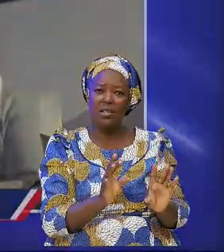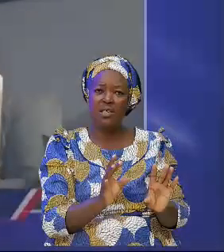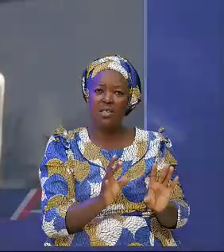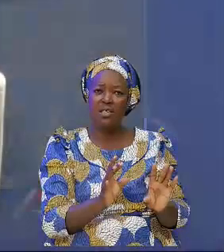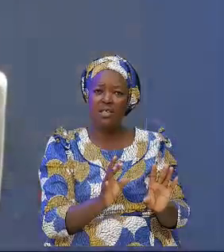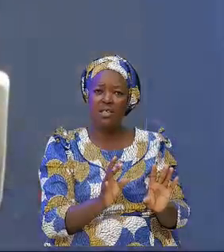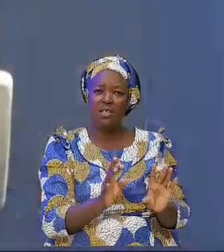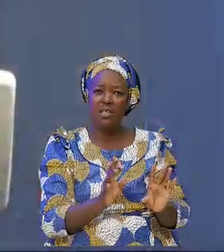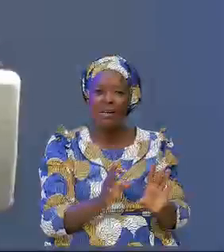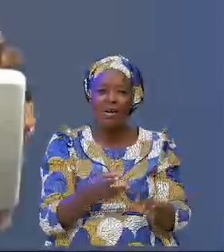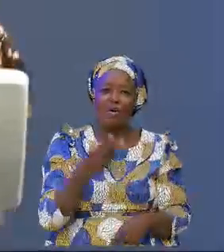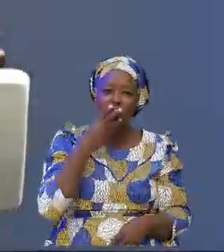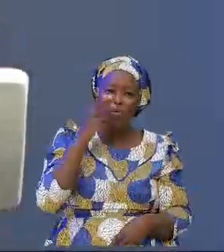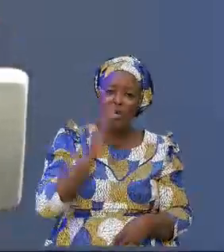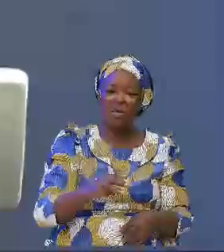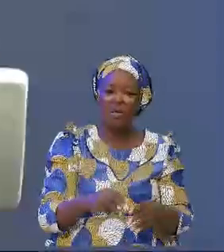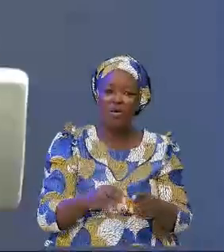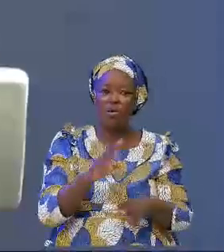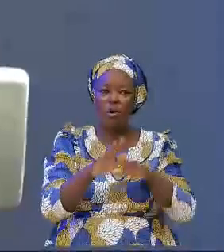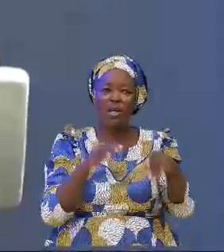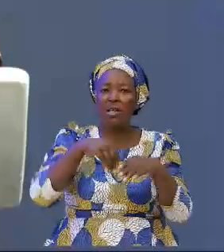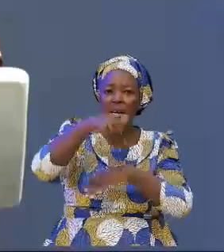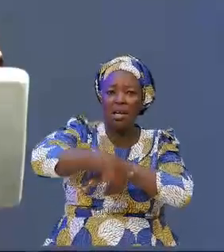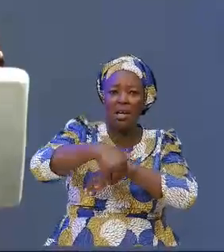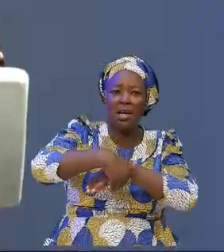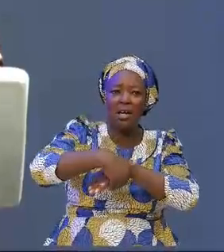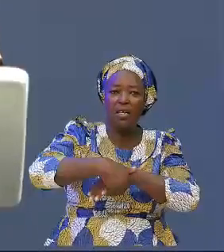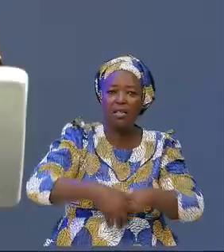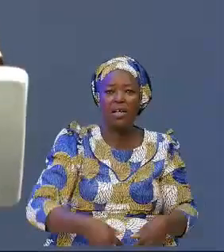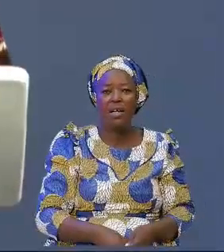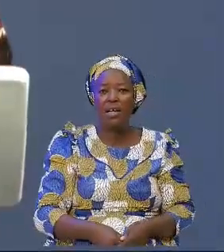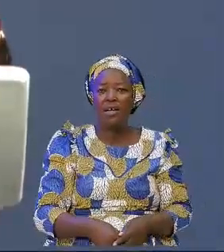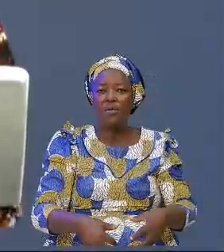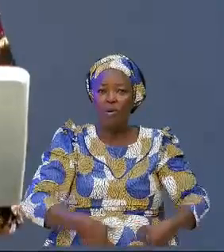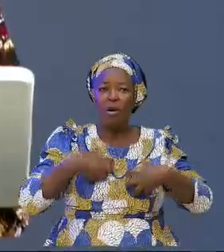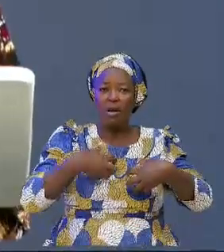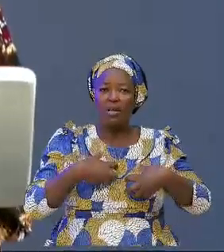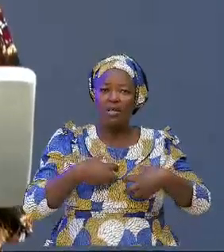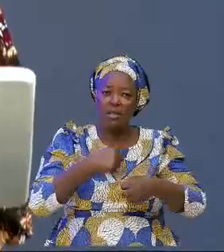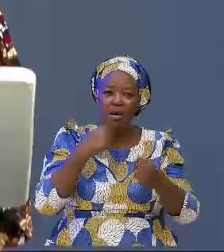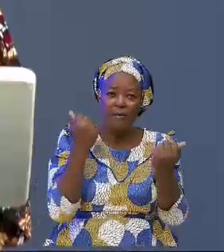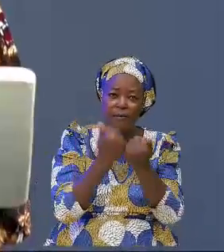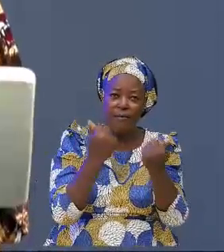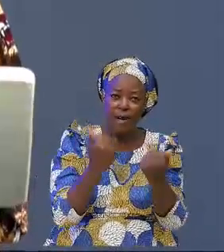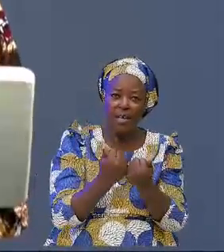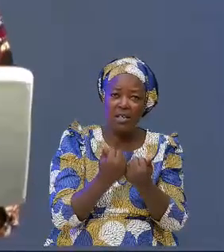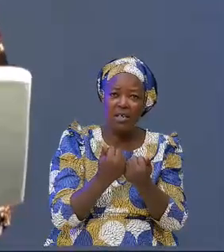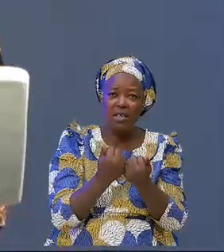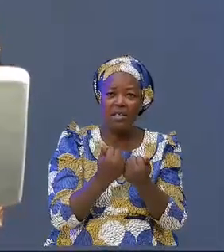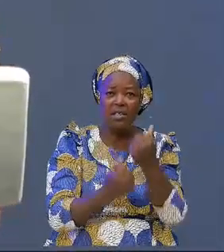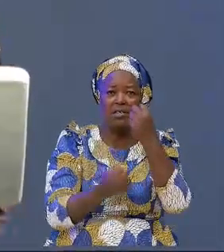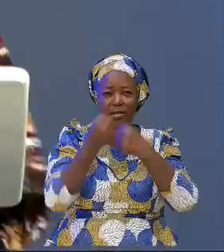witchcraft, hatred, variance, emulations,